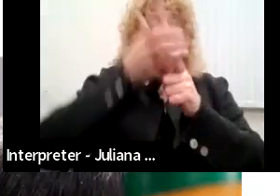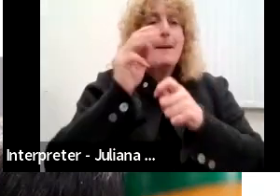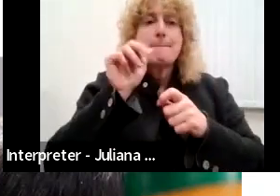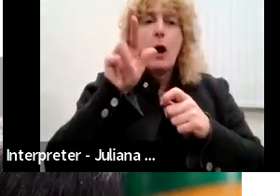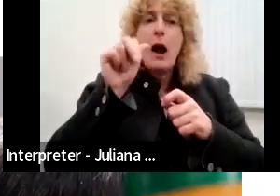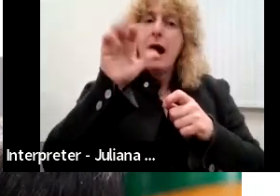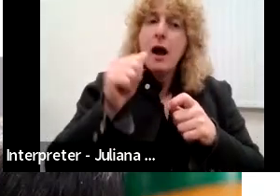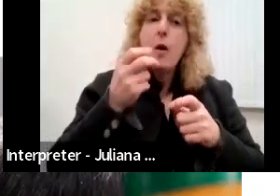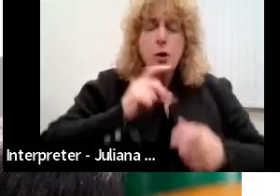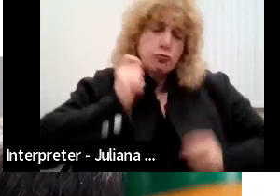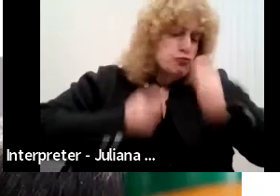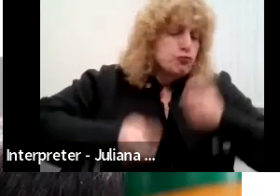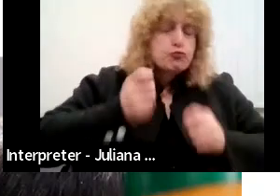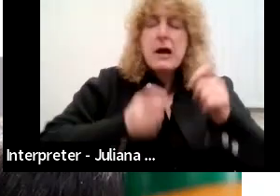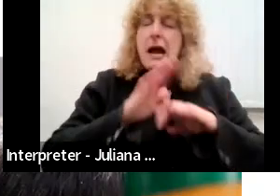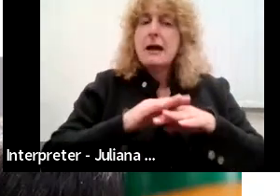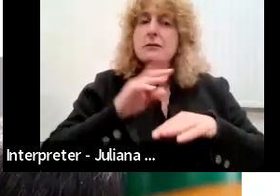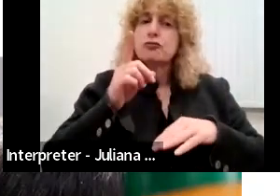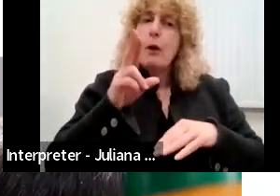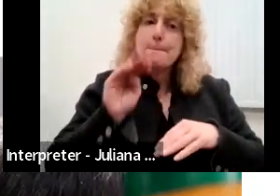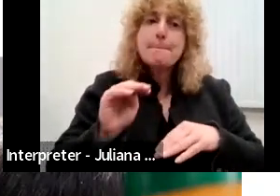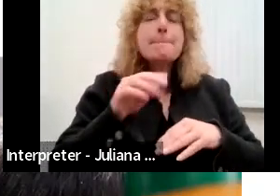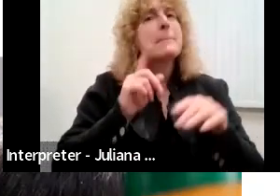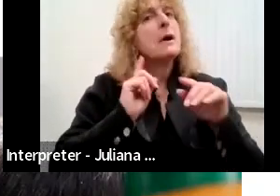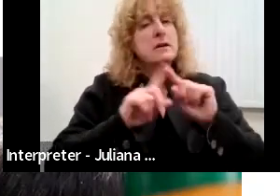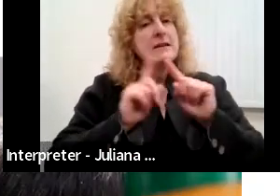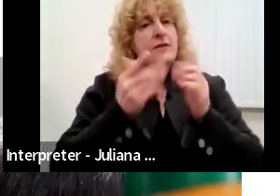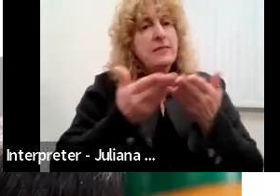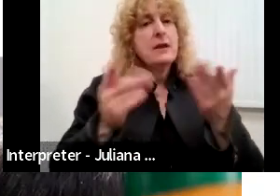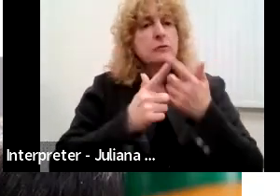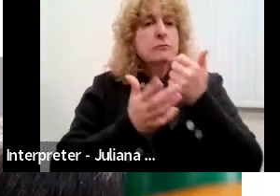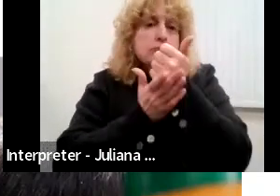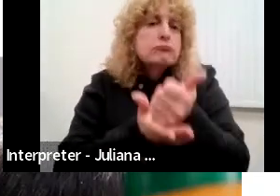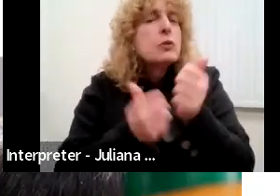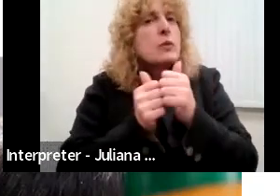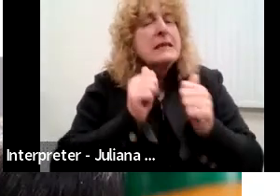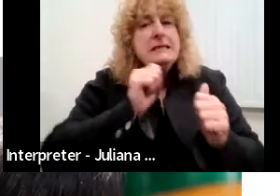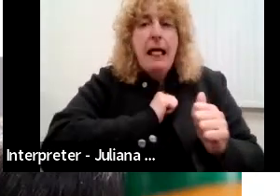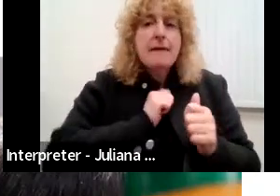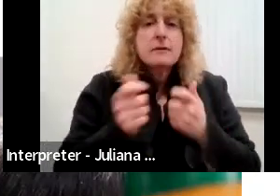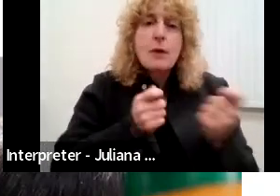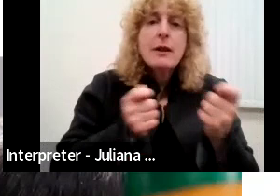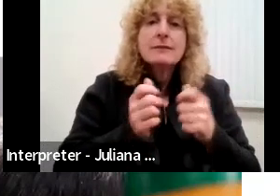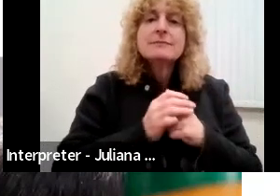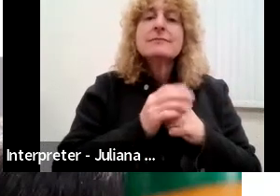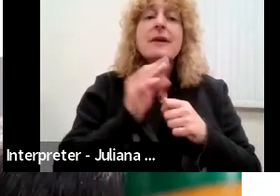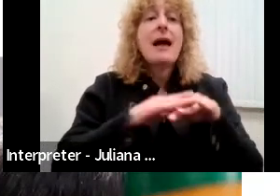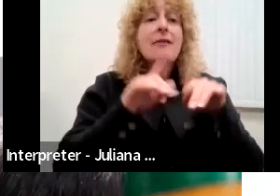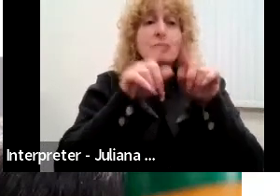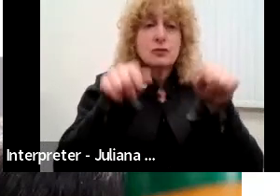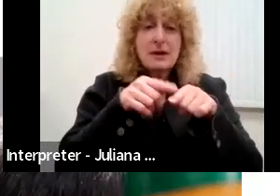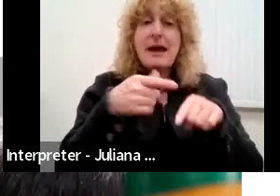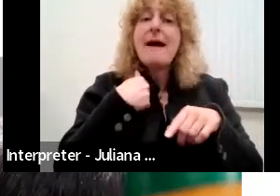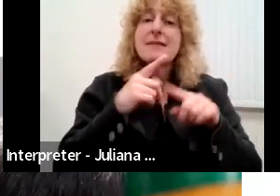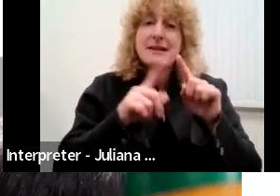are all AT devices and different techniques to assist with that self-regulation. And on the screen are different images